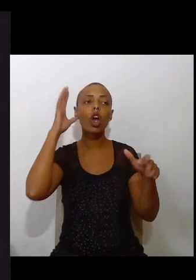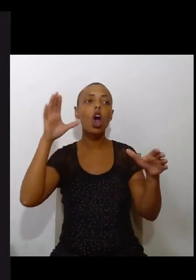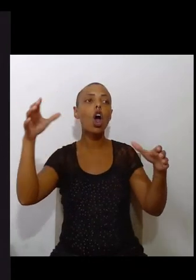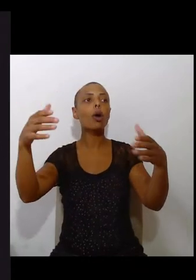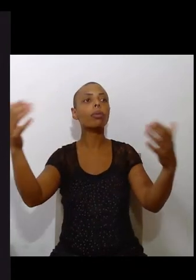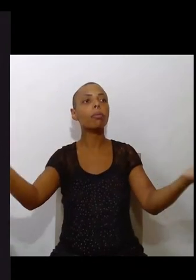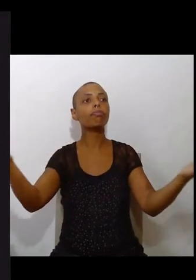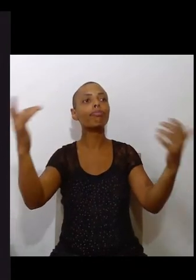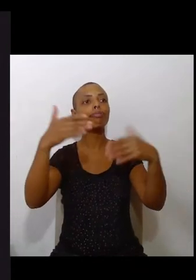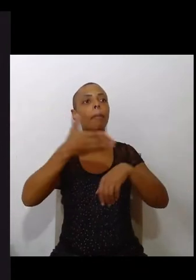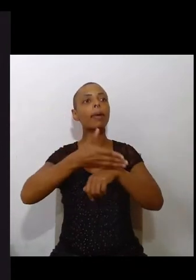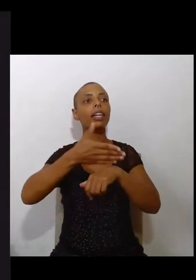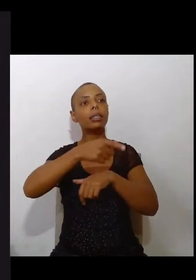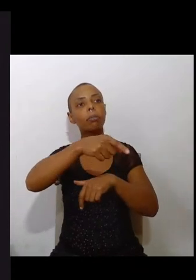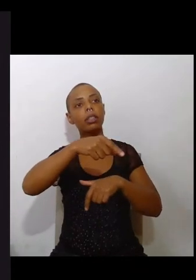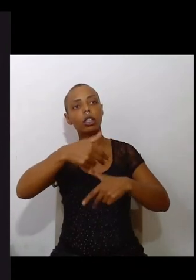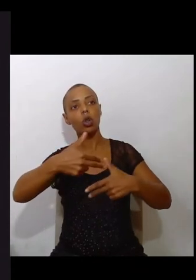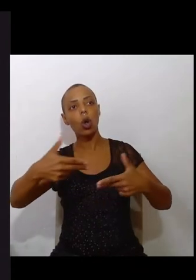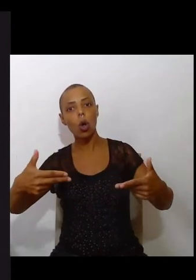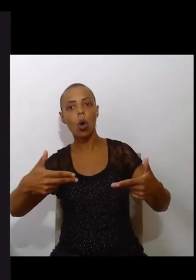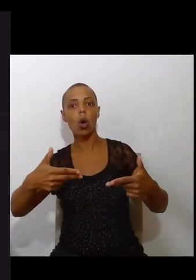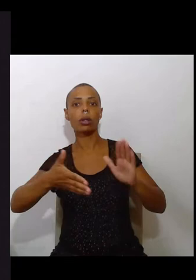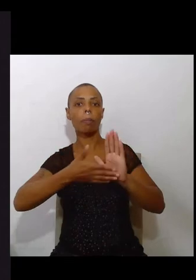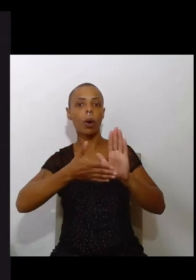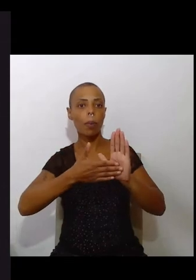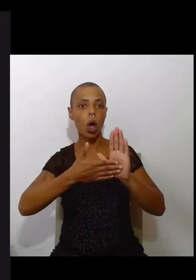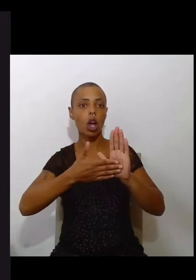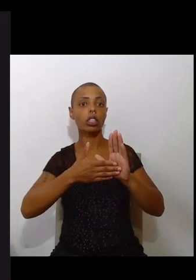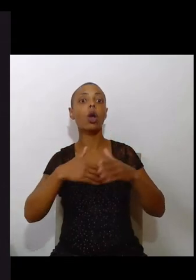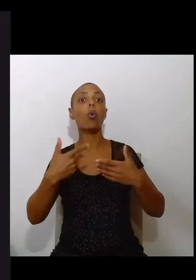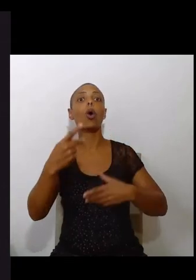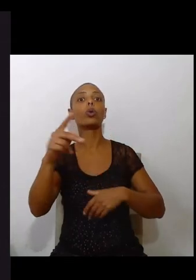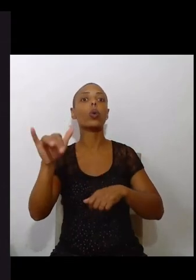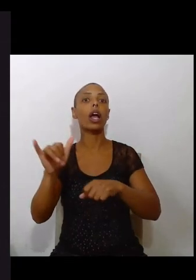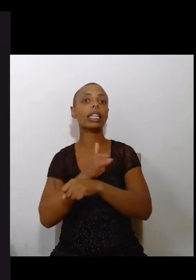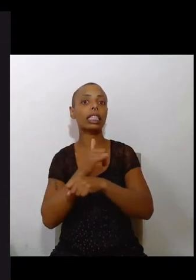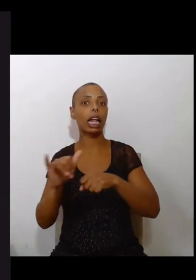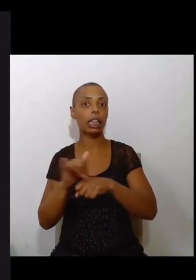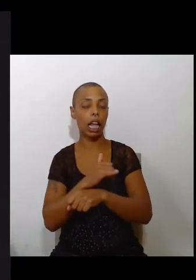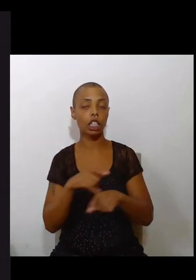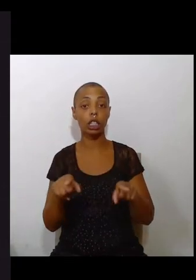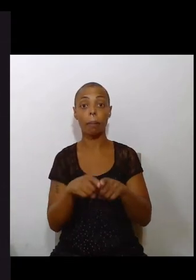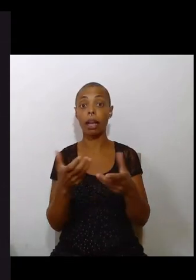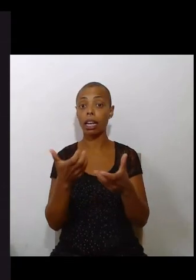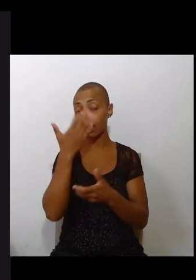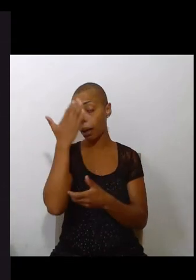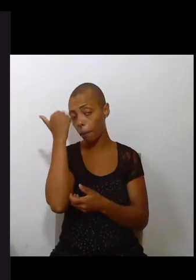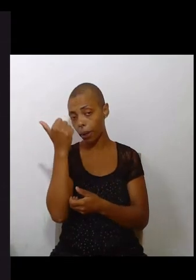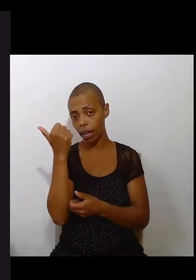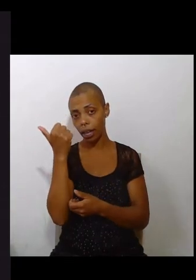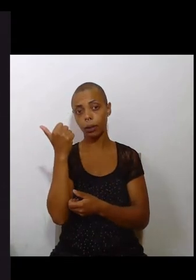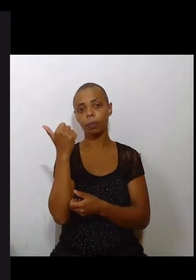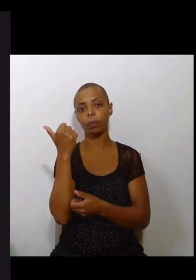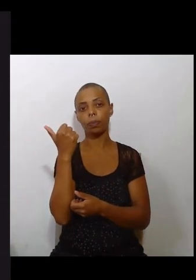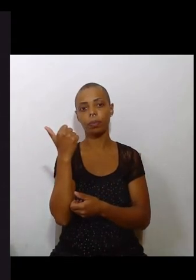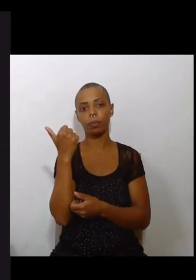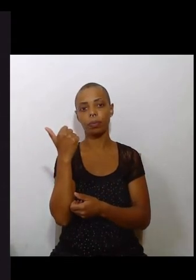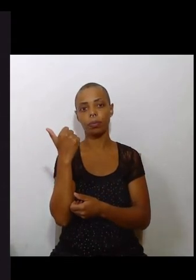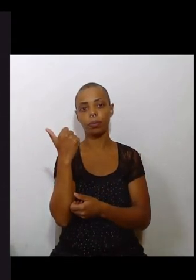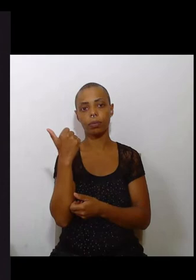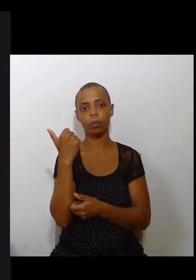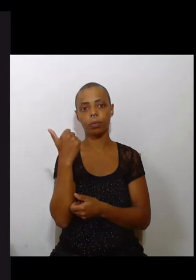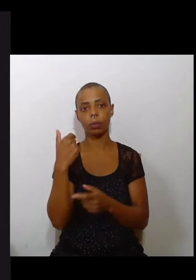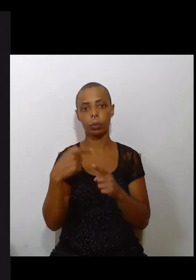engages with the communities to participate in your projects I would like to know about the strategies that you use